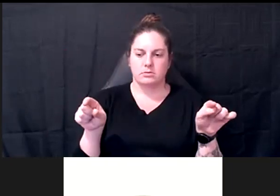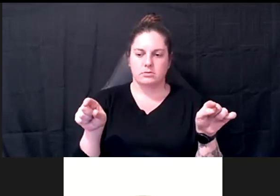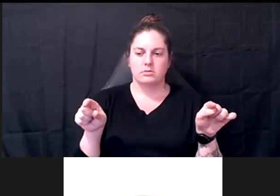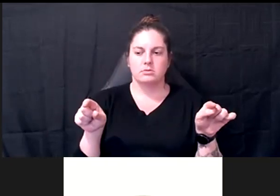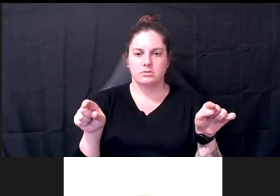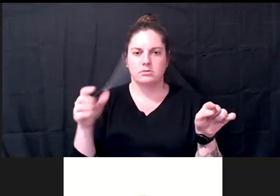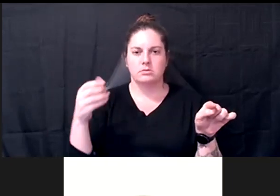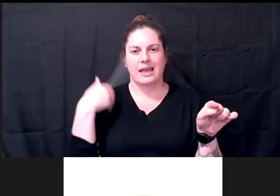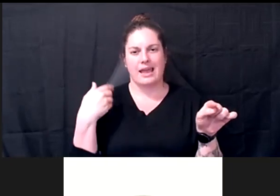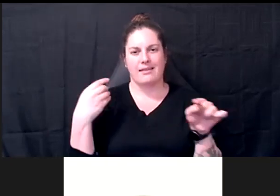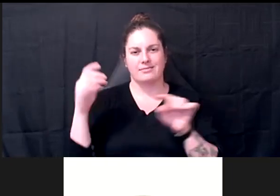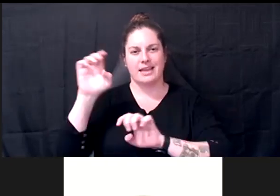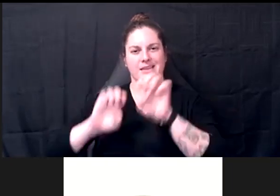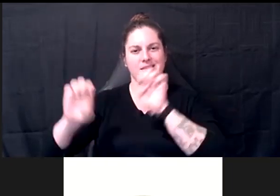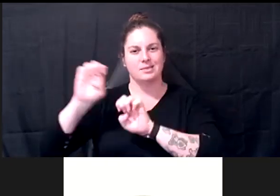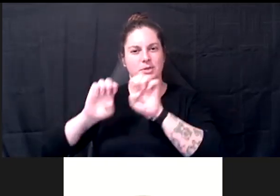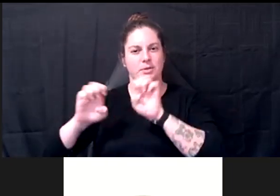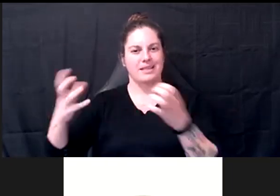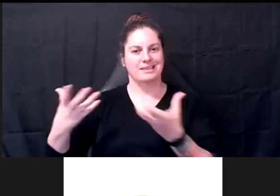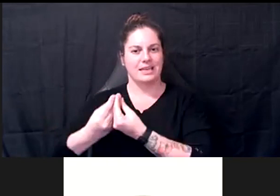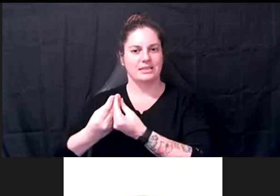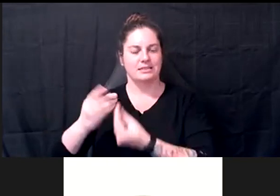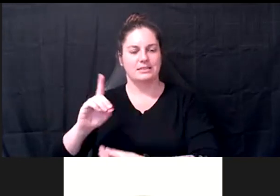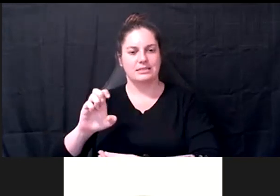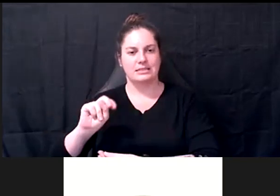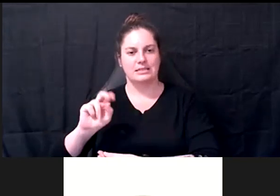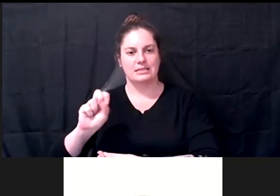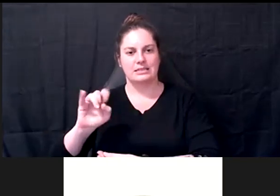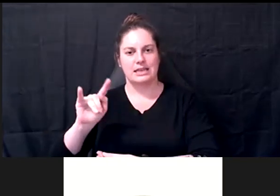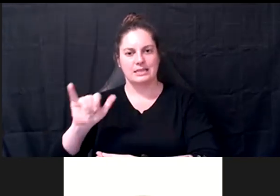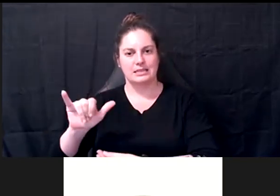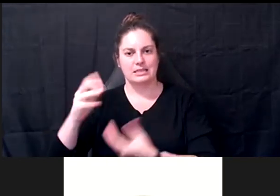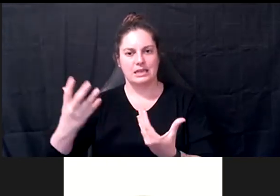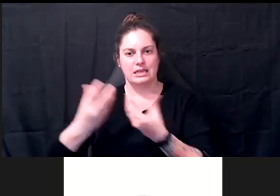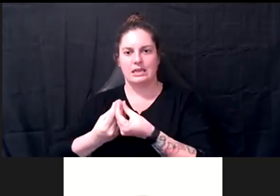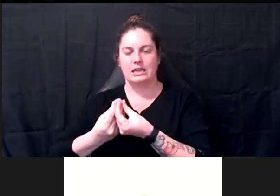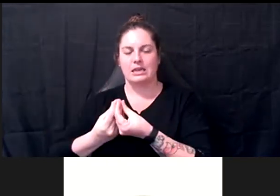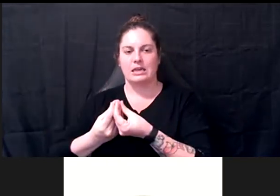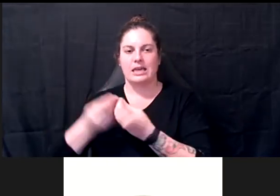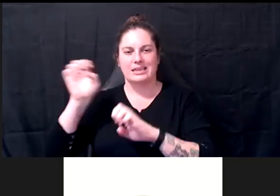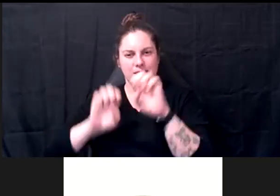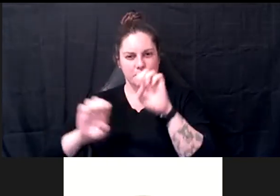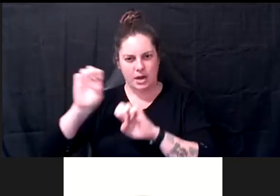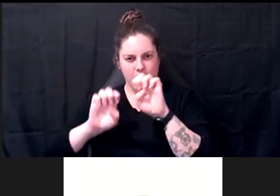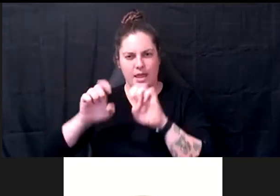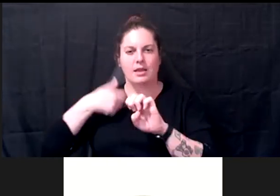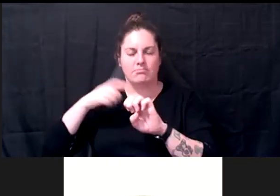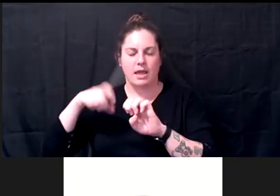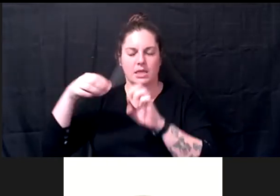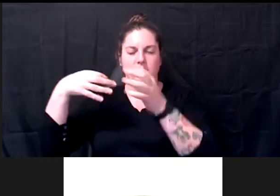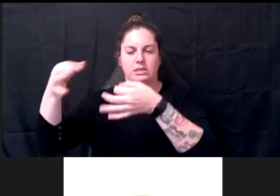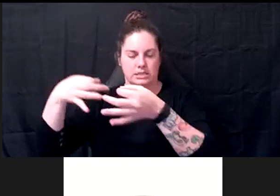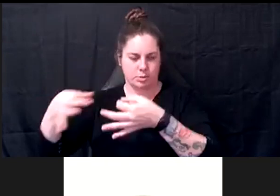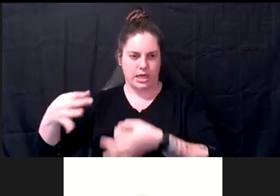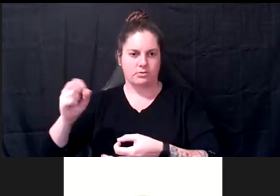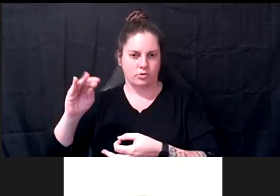more experiment, the density experiment, that I needed to explain to you. And so I'm going to be doing that